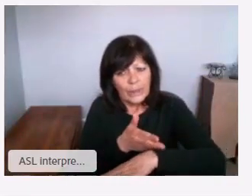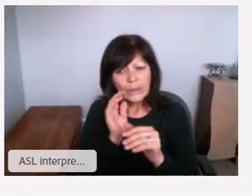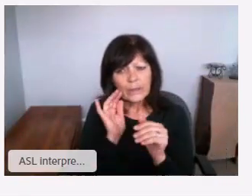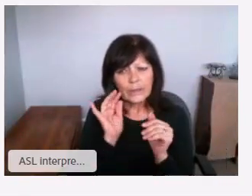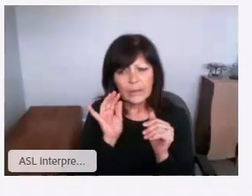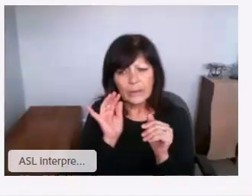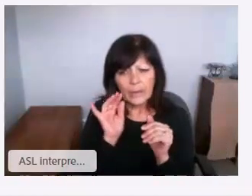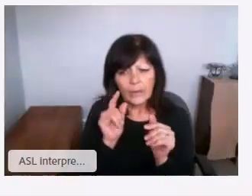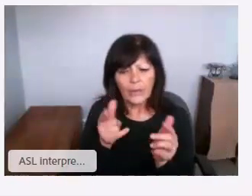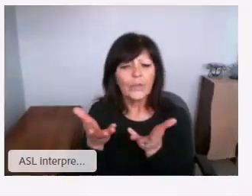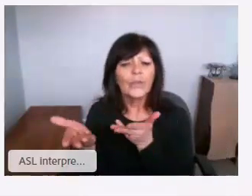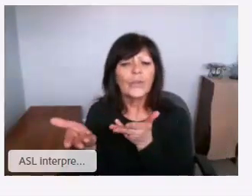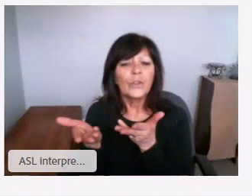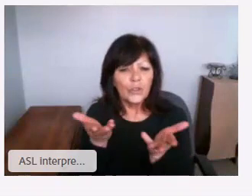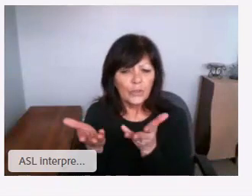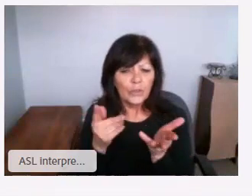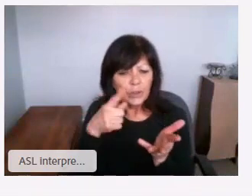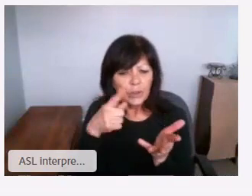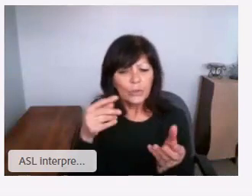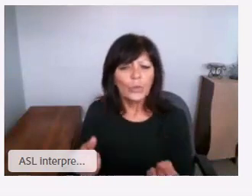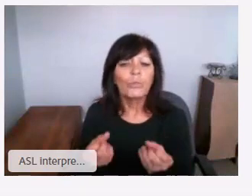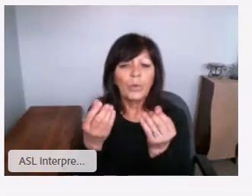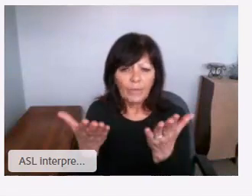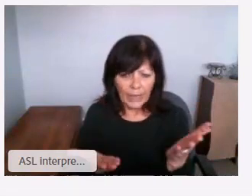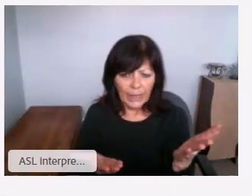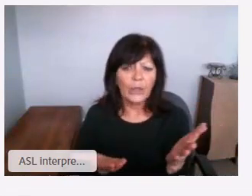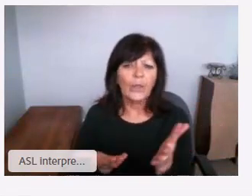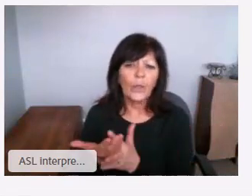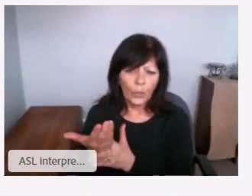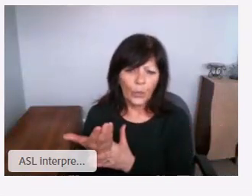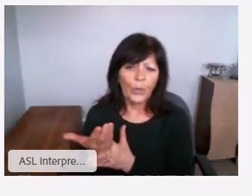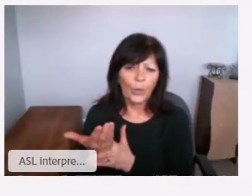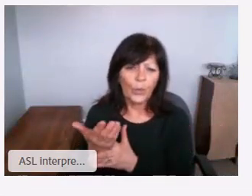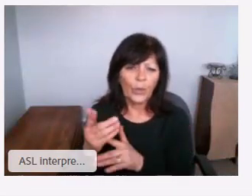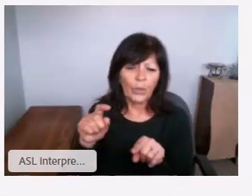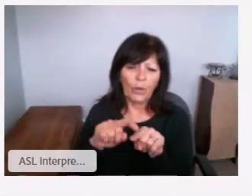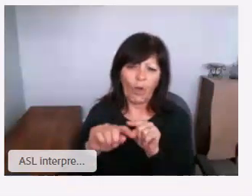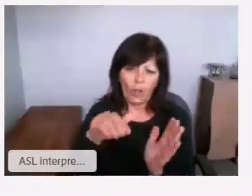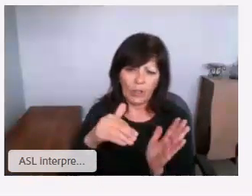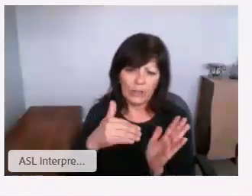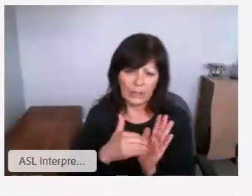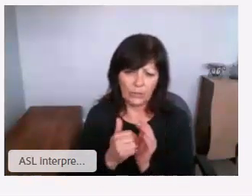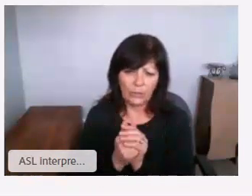the services that are provided through the call center.